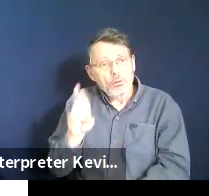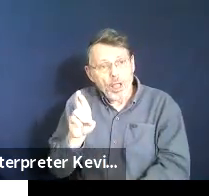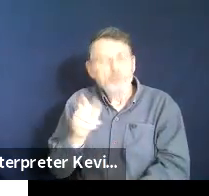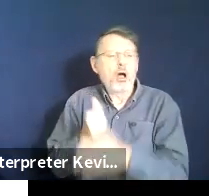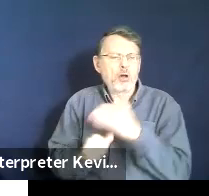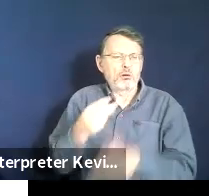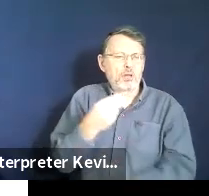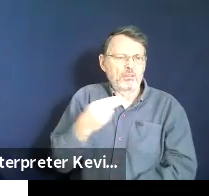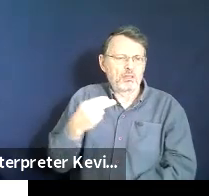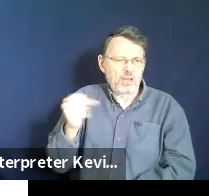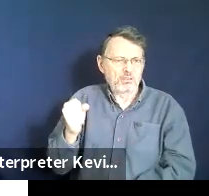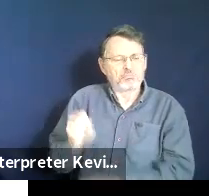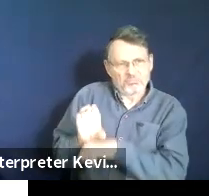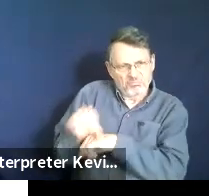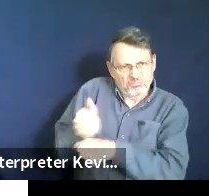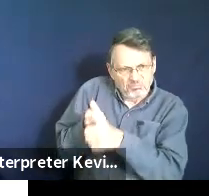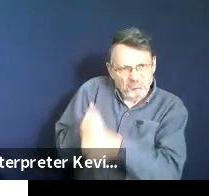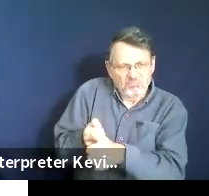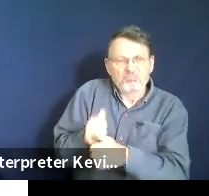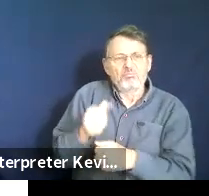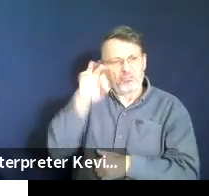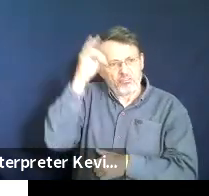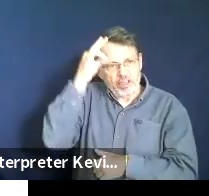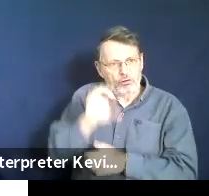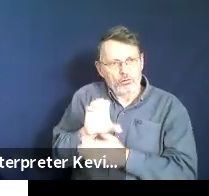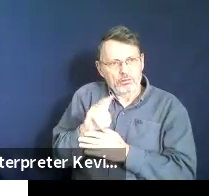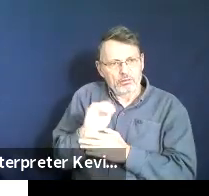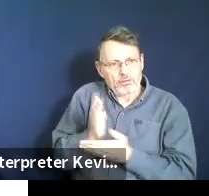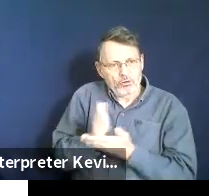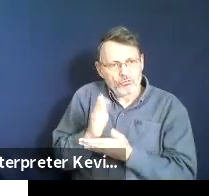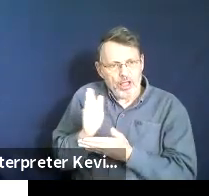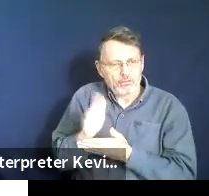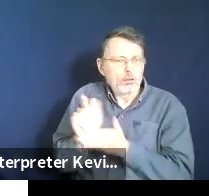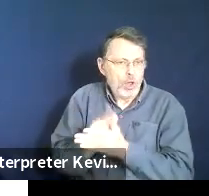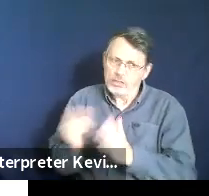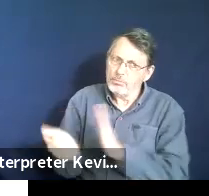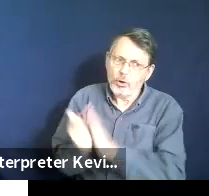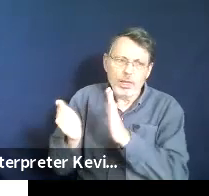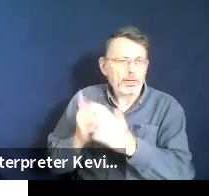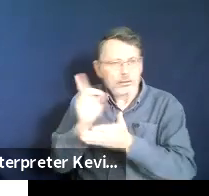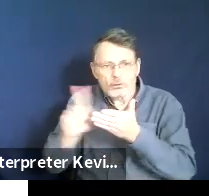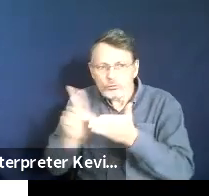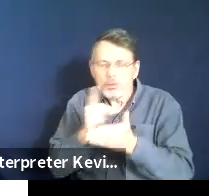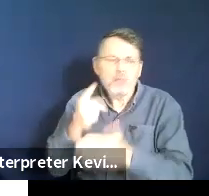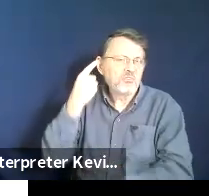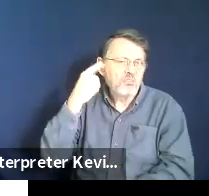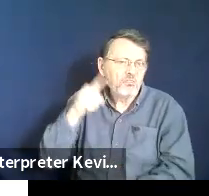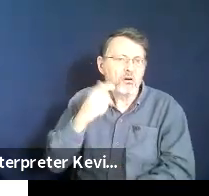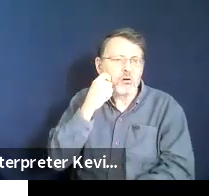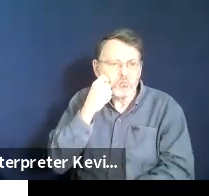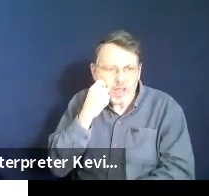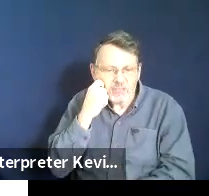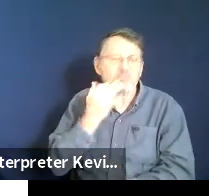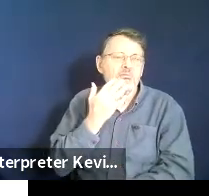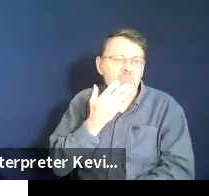Human Services enforces federal civil rights laws that prohibit discrimination on the basis of race, color, national